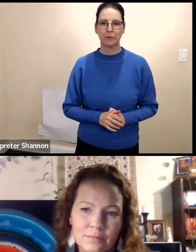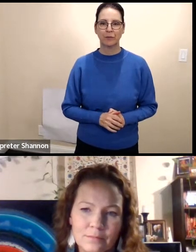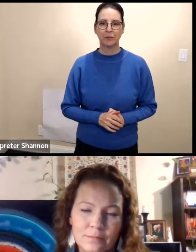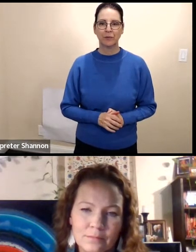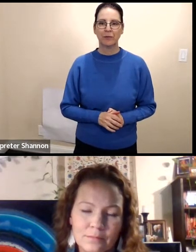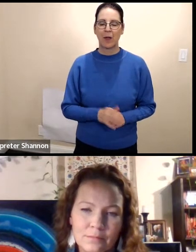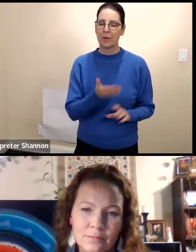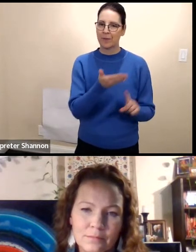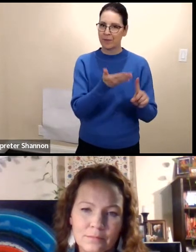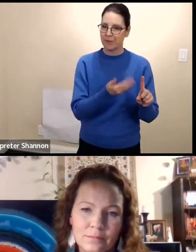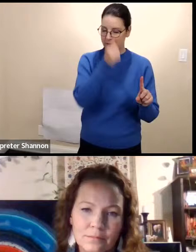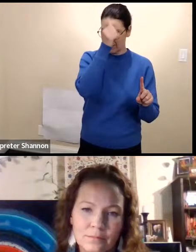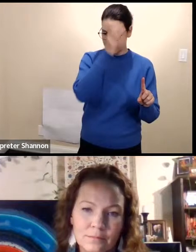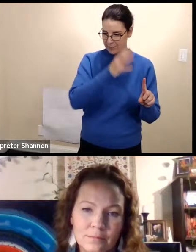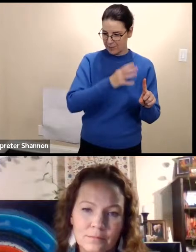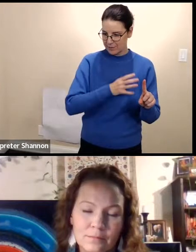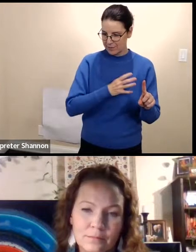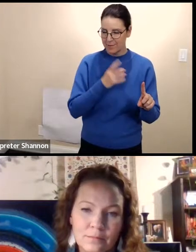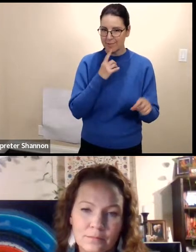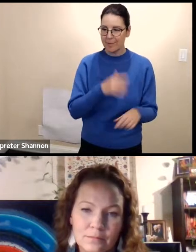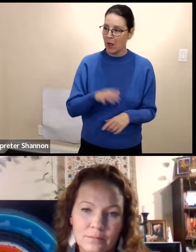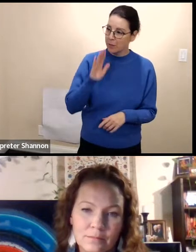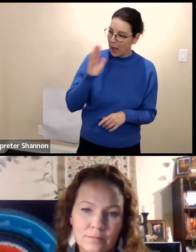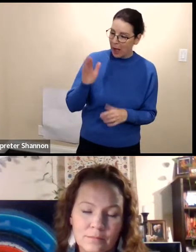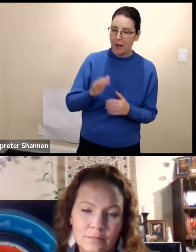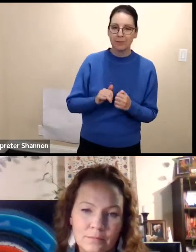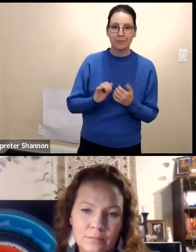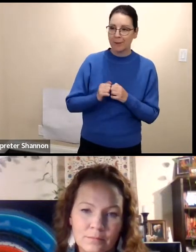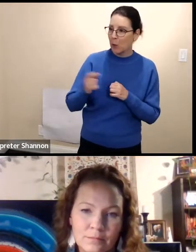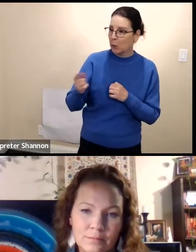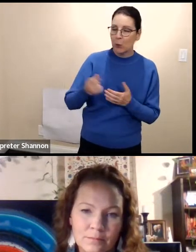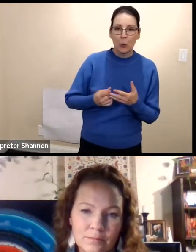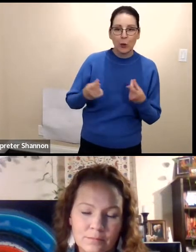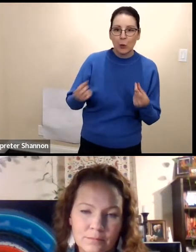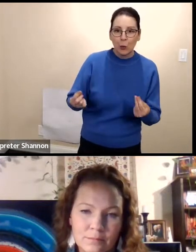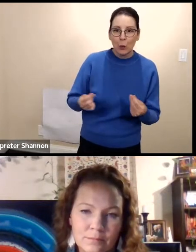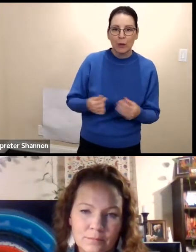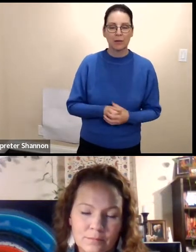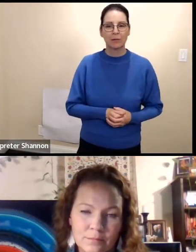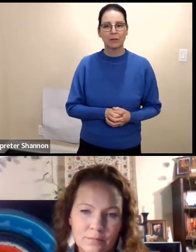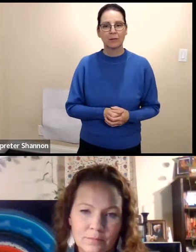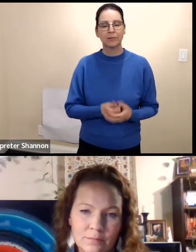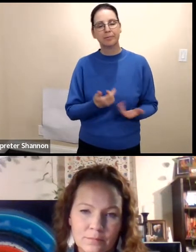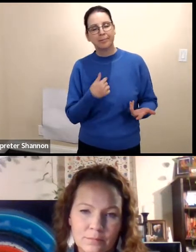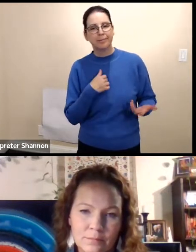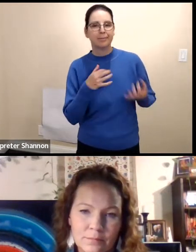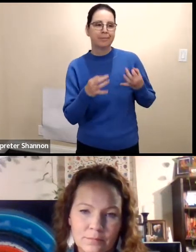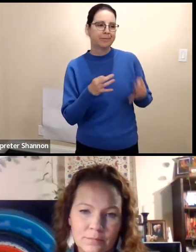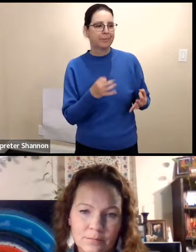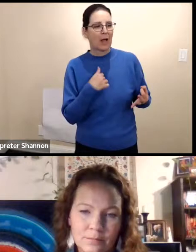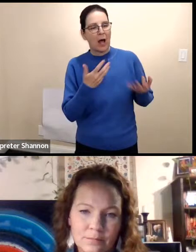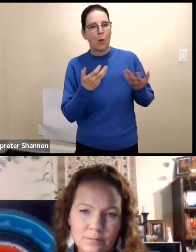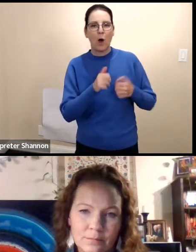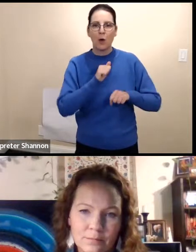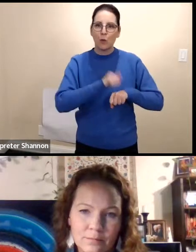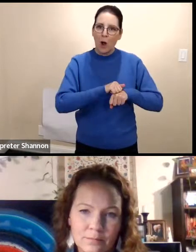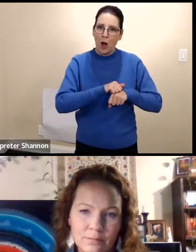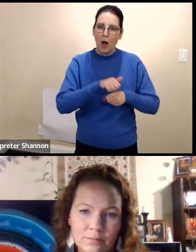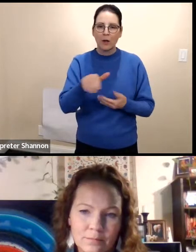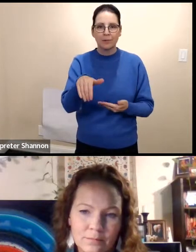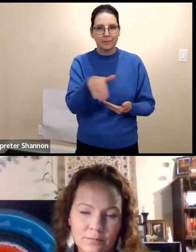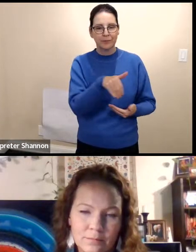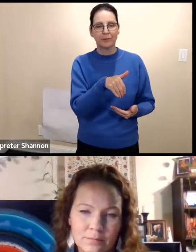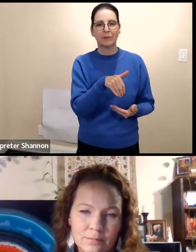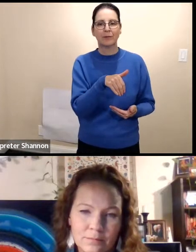he said oh you know Hi how are you what are you doing oh I'm you know I'm getting some rock for my um to